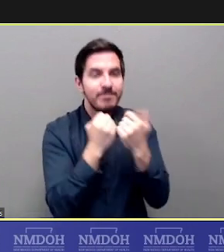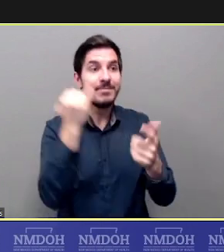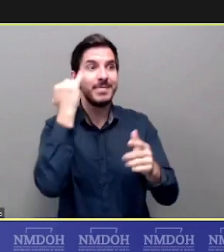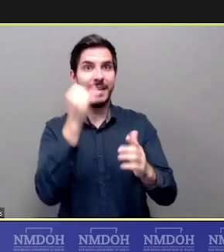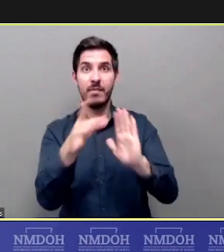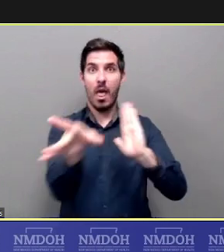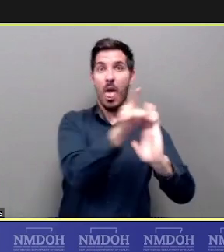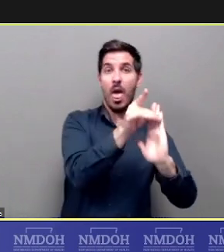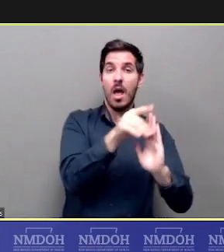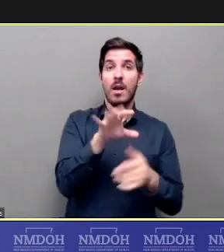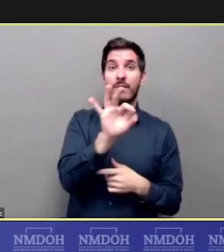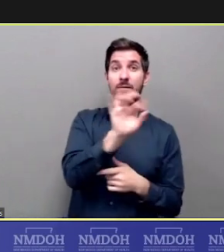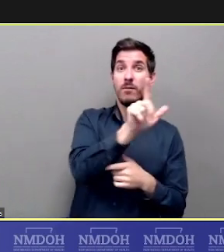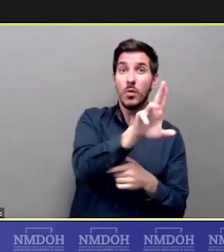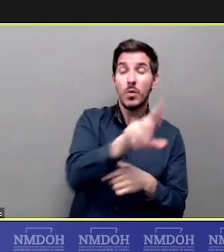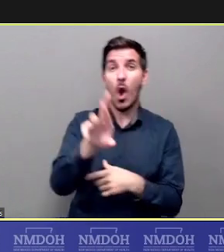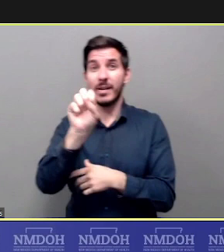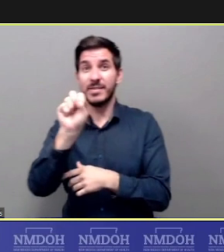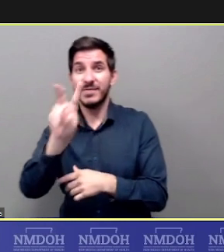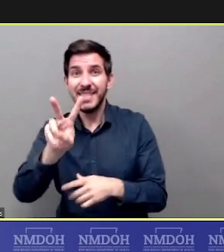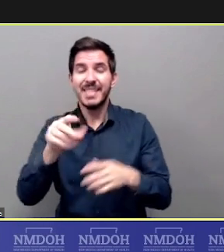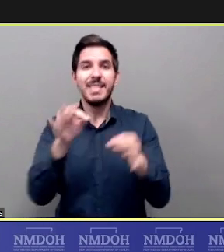and COVID. Next slide.